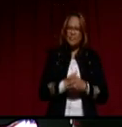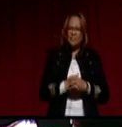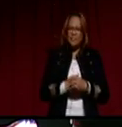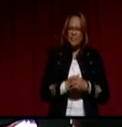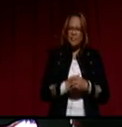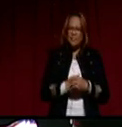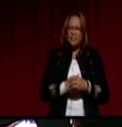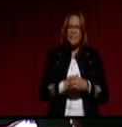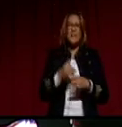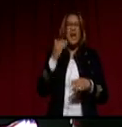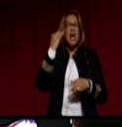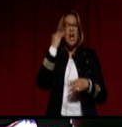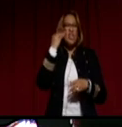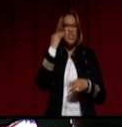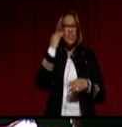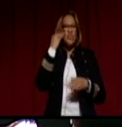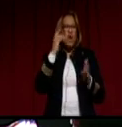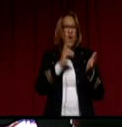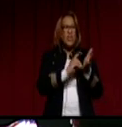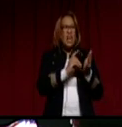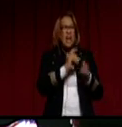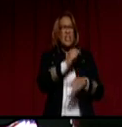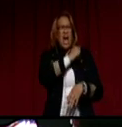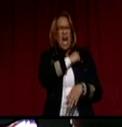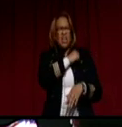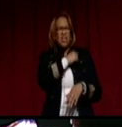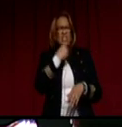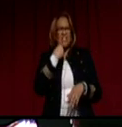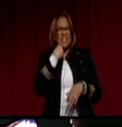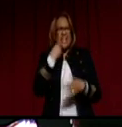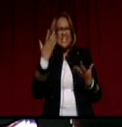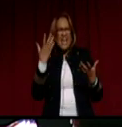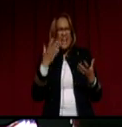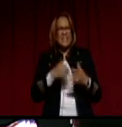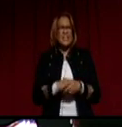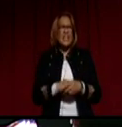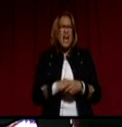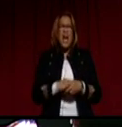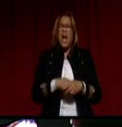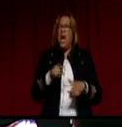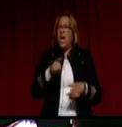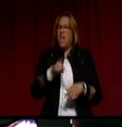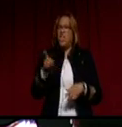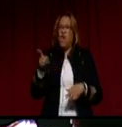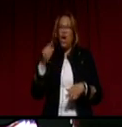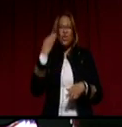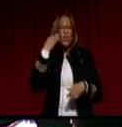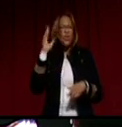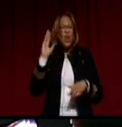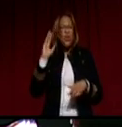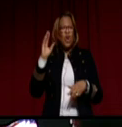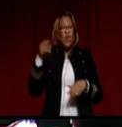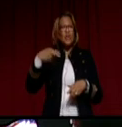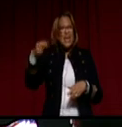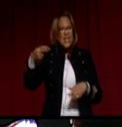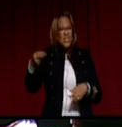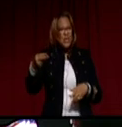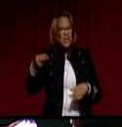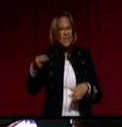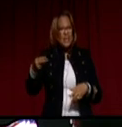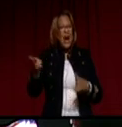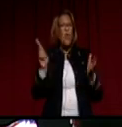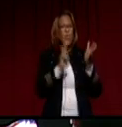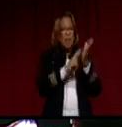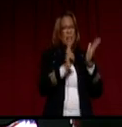before. And you know, Dr. Arnold, one of the things they say is that those who don't know their history are bound to repeat it. And